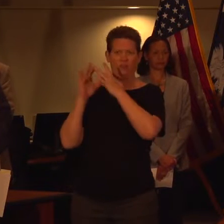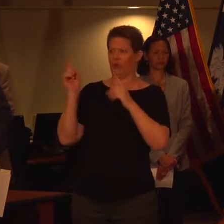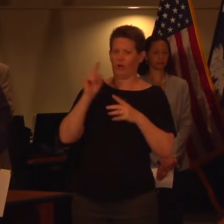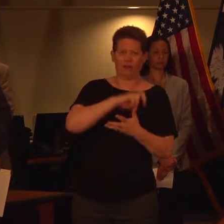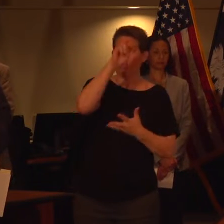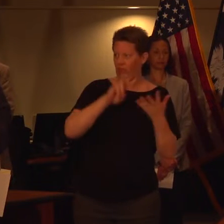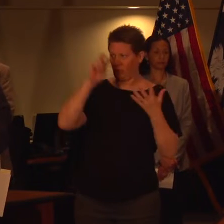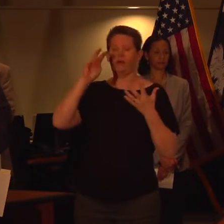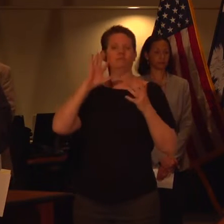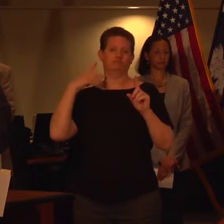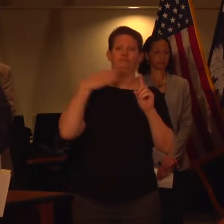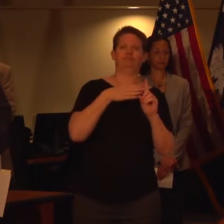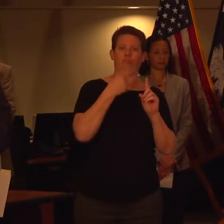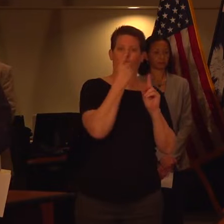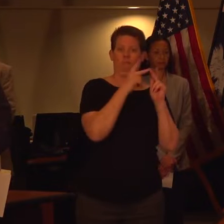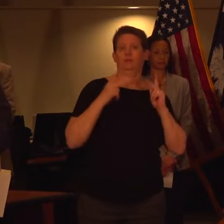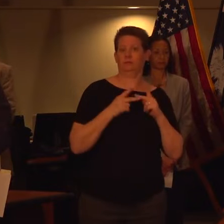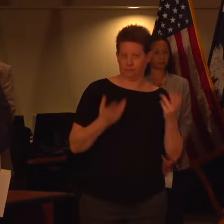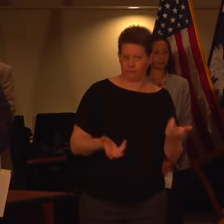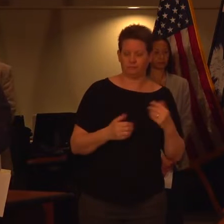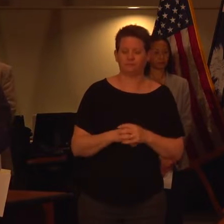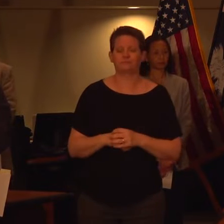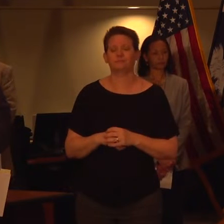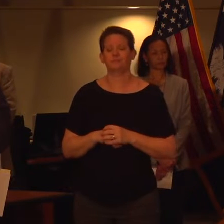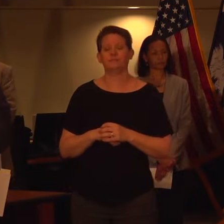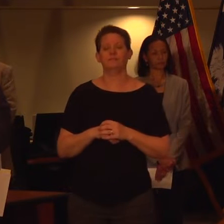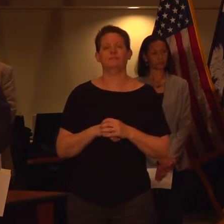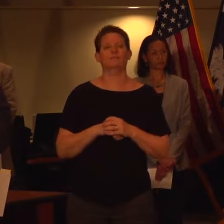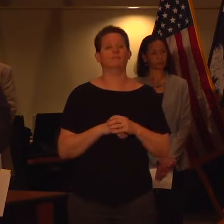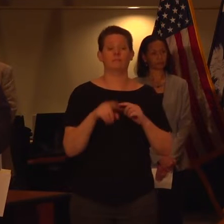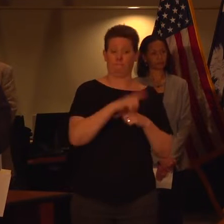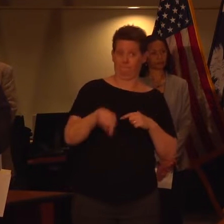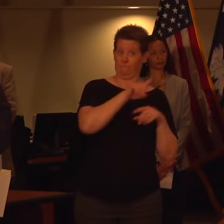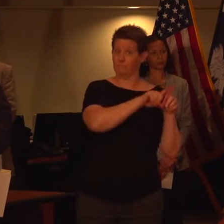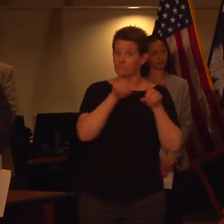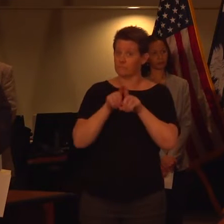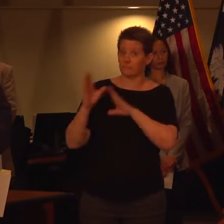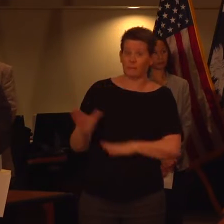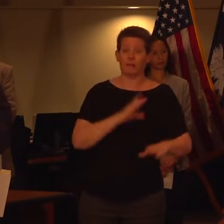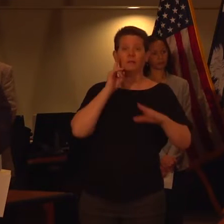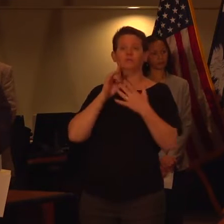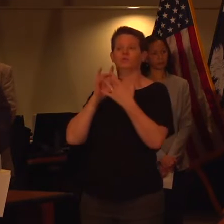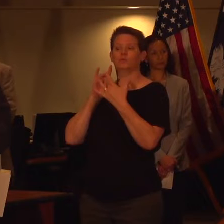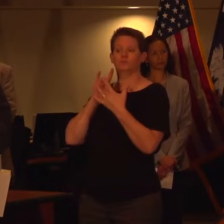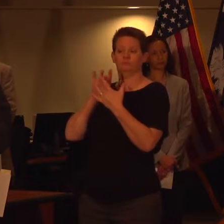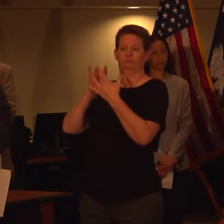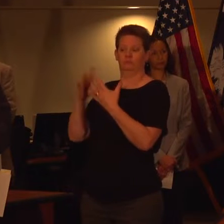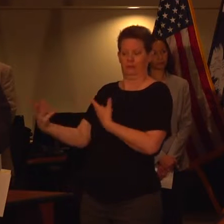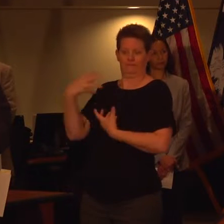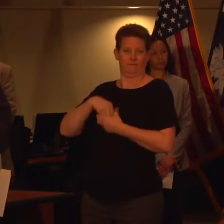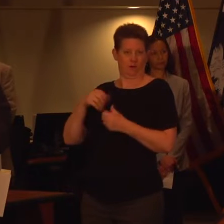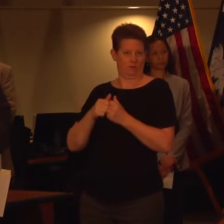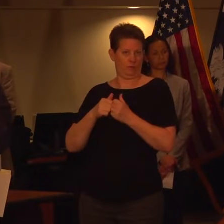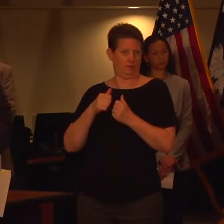internet. Accelerate South Carolina will also receive input and advice from the members of the General Assembly